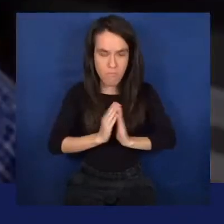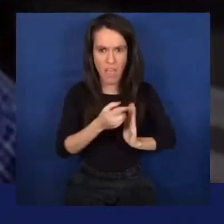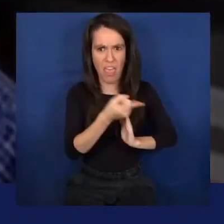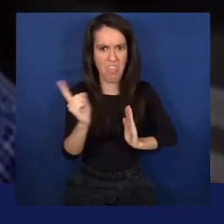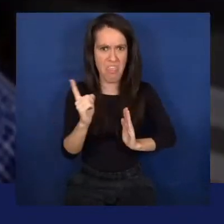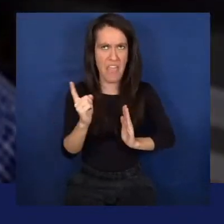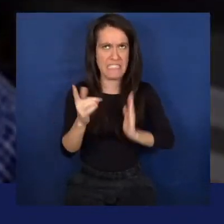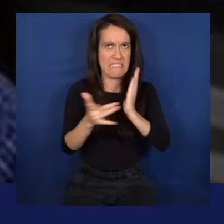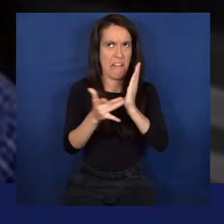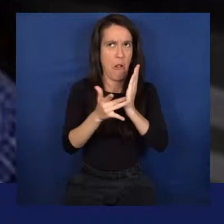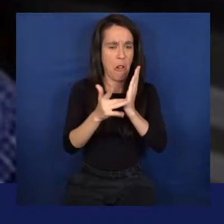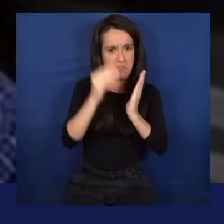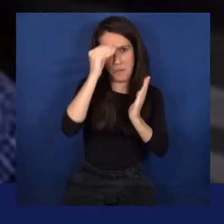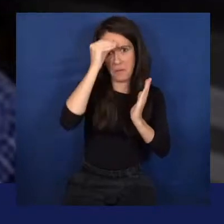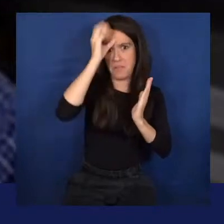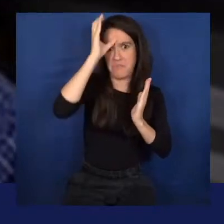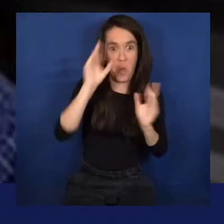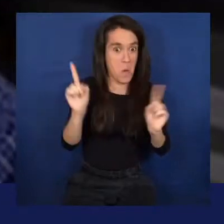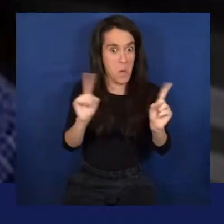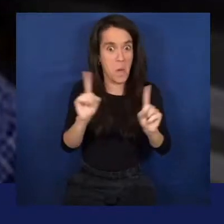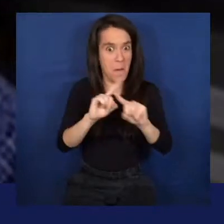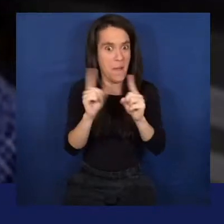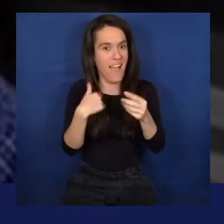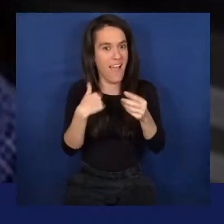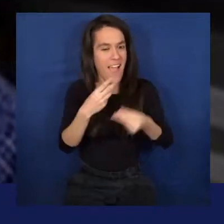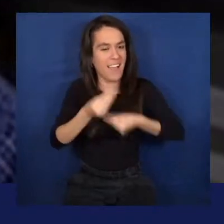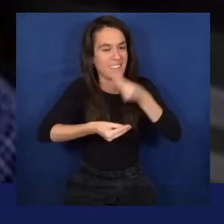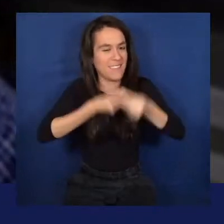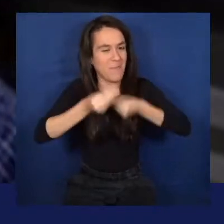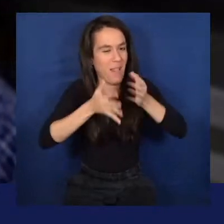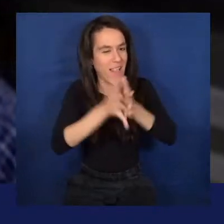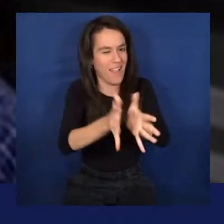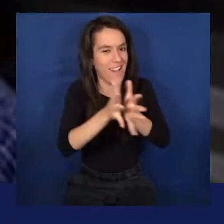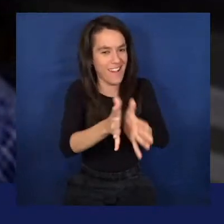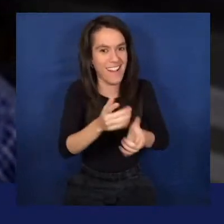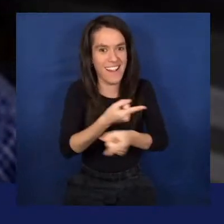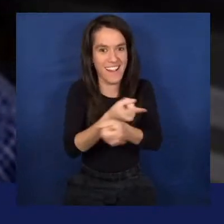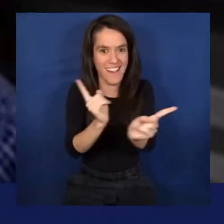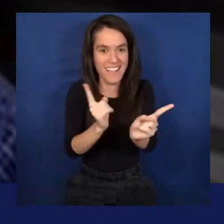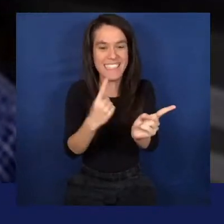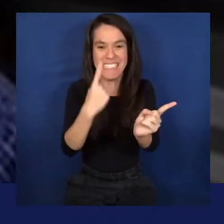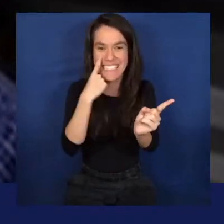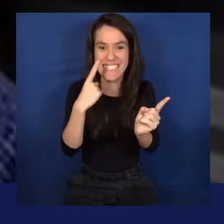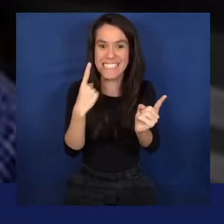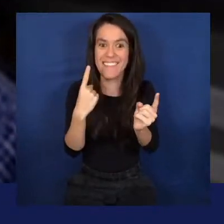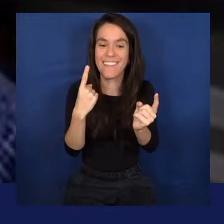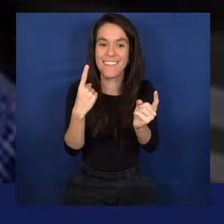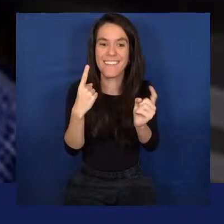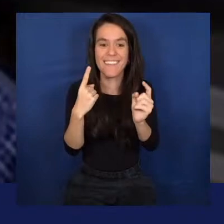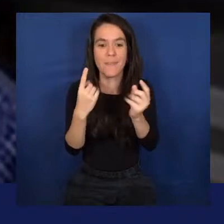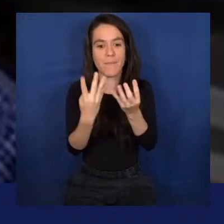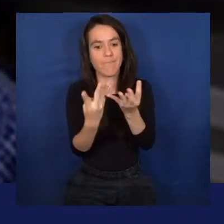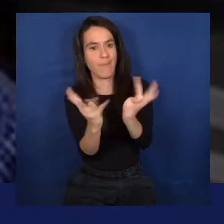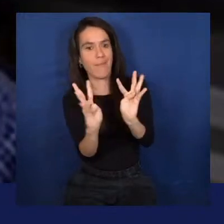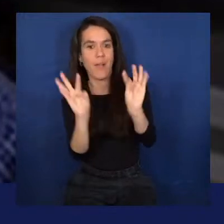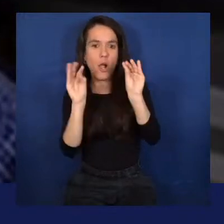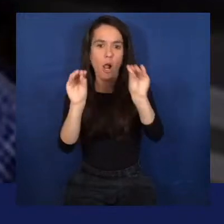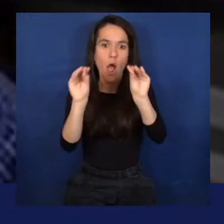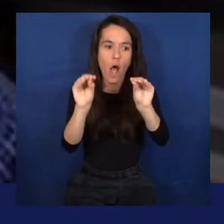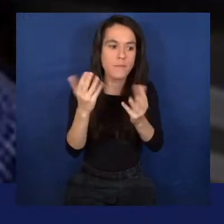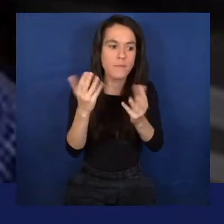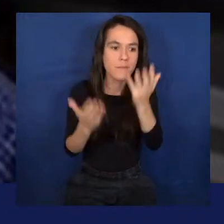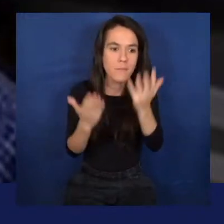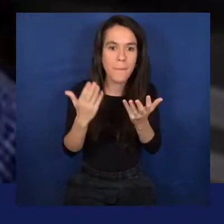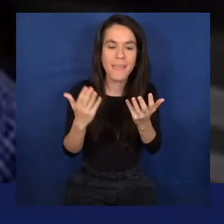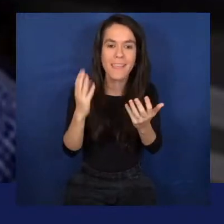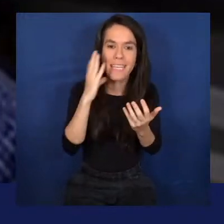was a lot more explaining. But I think, well, looking at the quality of questions coming from this audience, they're a lot more experienced and a lot more